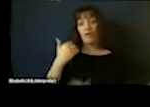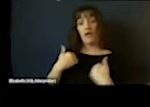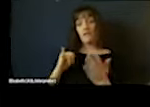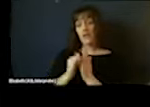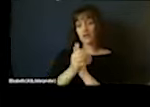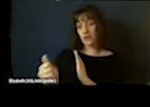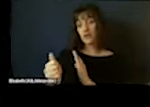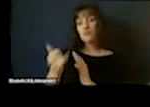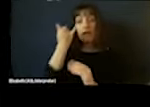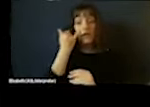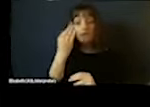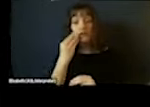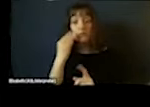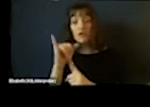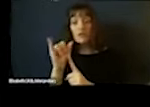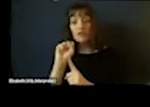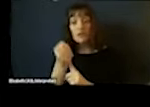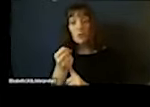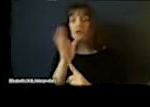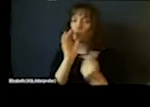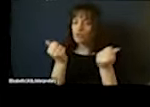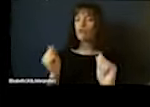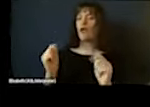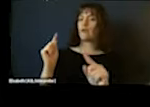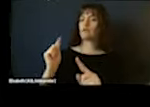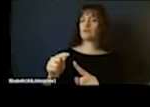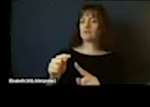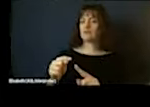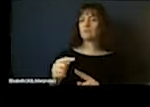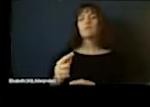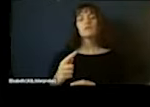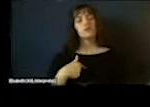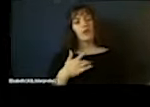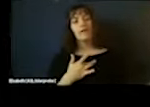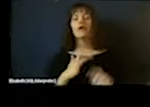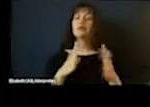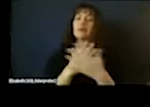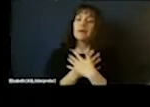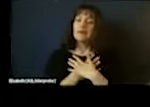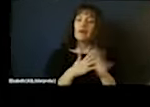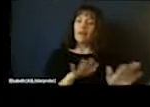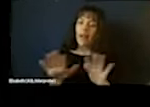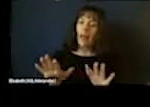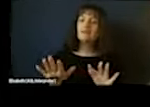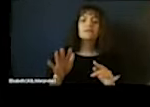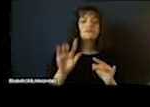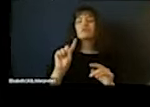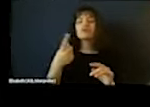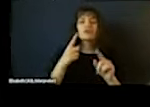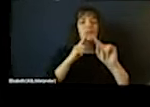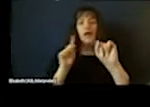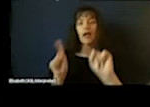that way. So all those kind of things make me kind of relax. And some of the committee members even come to